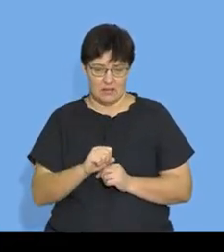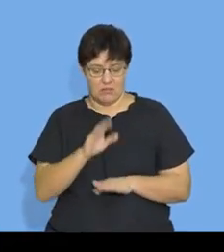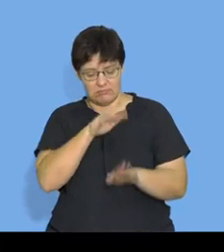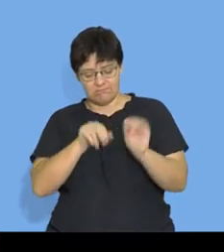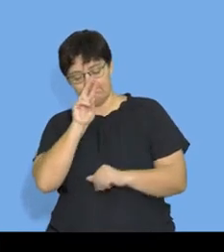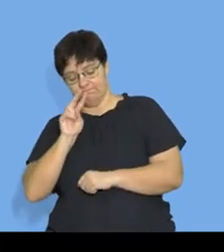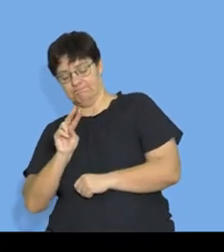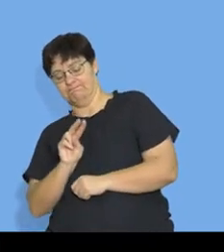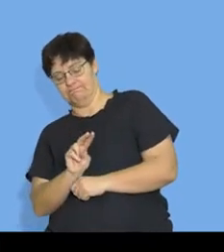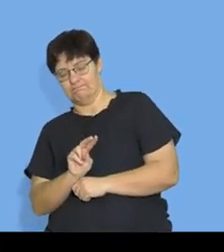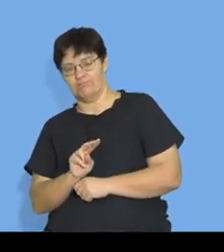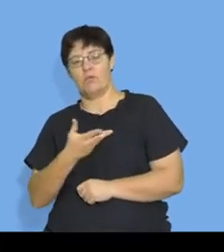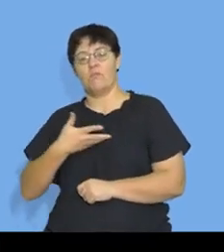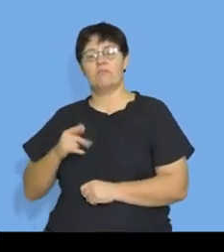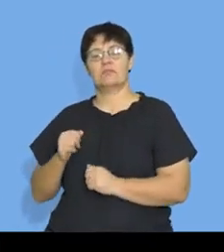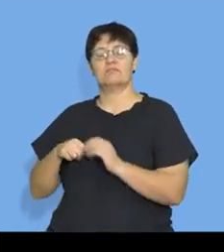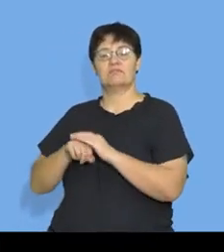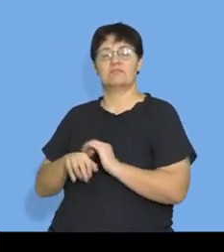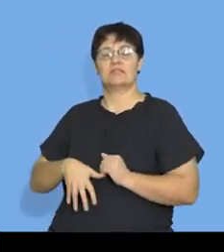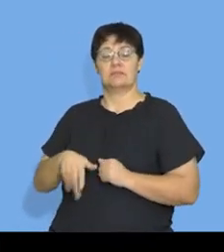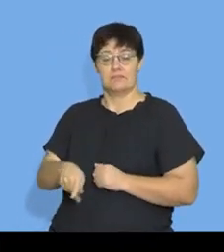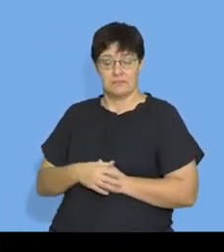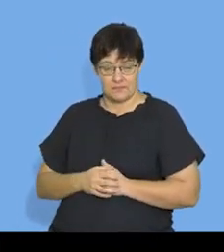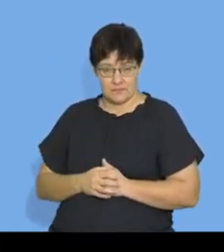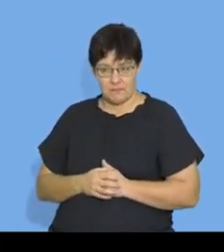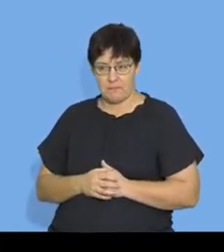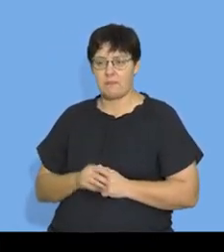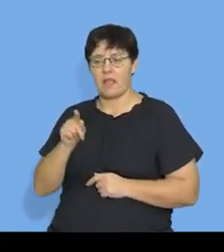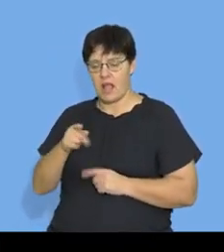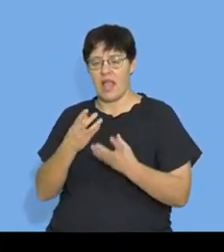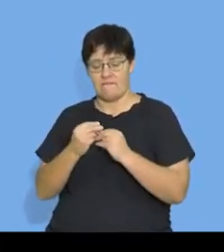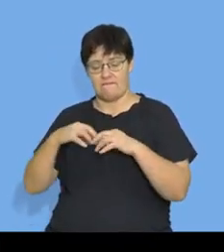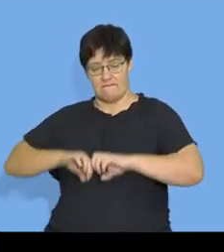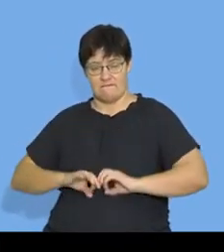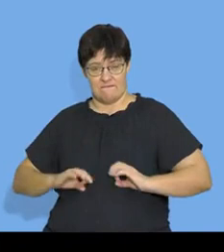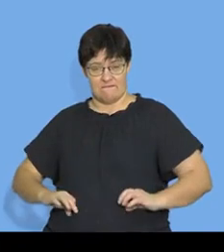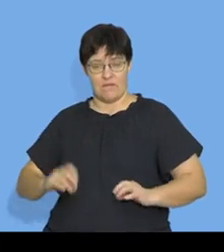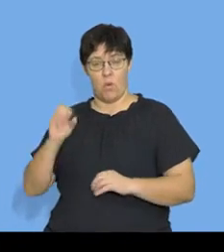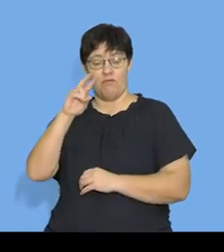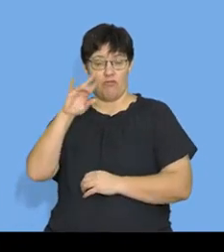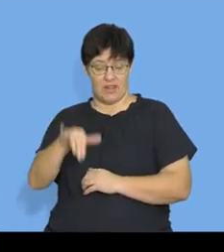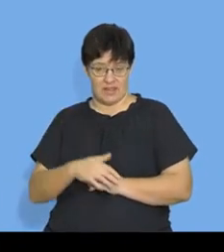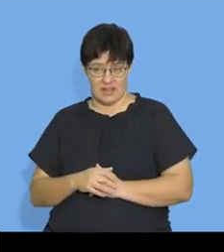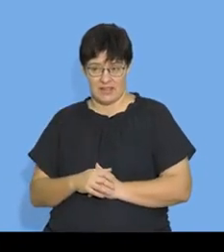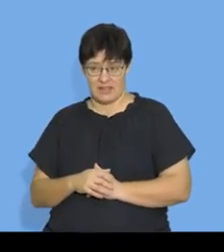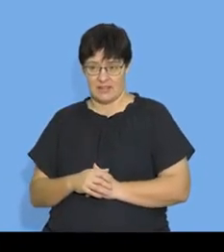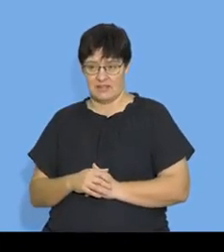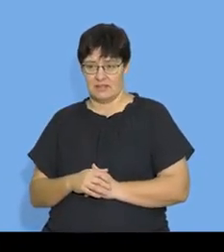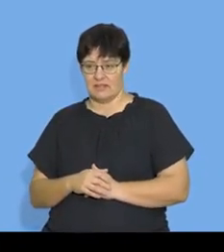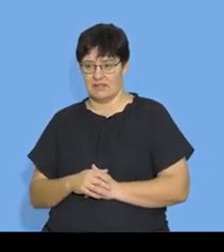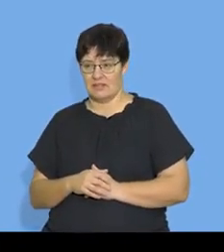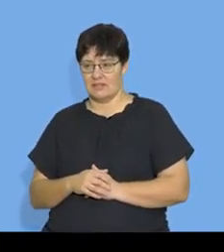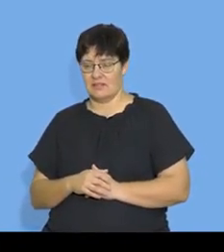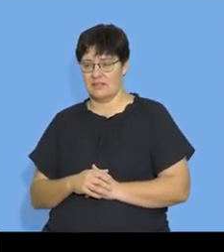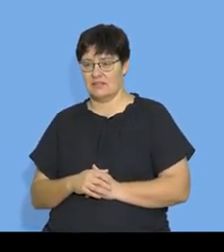step back to looking at the female reproductive system. We know that here is an image of the ovary. I'm going to change my pen